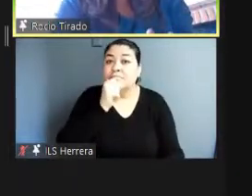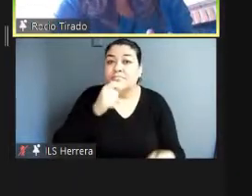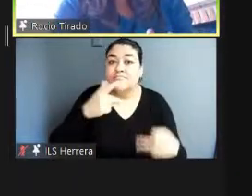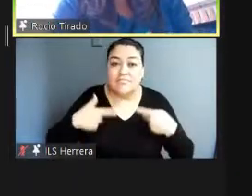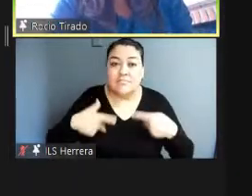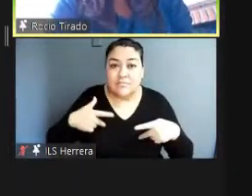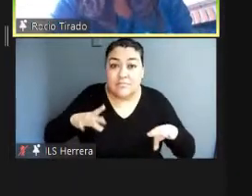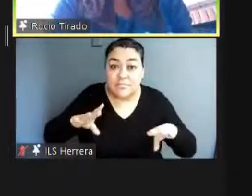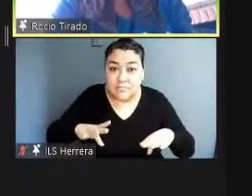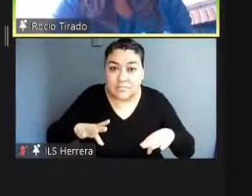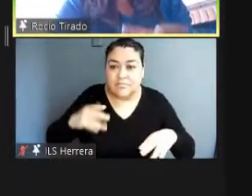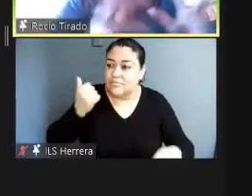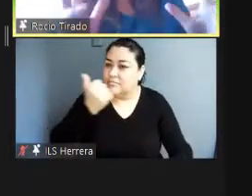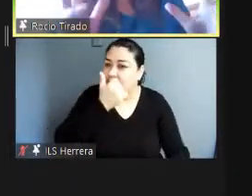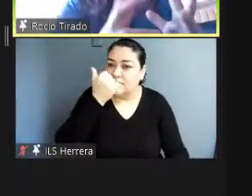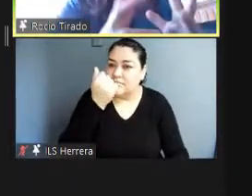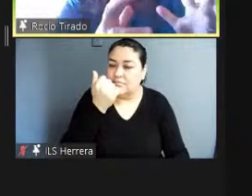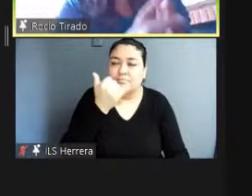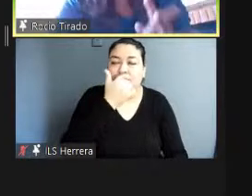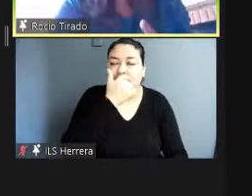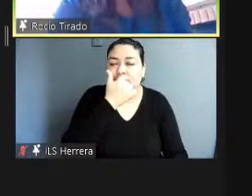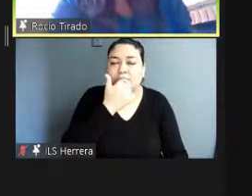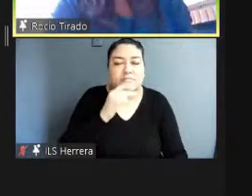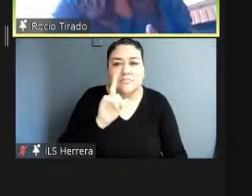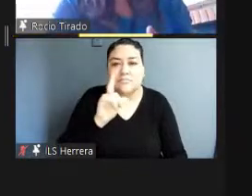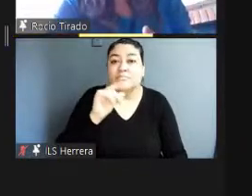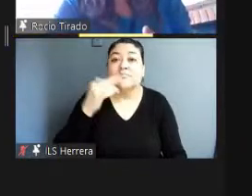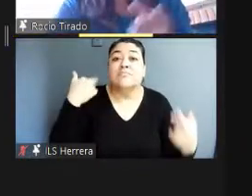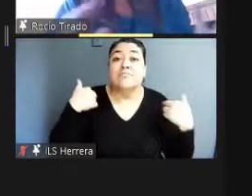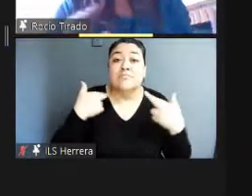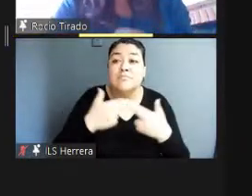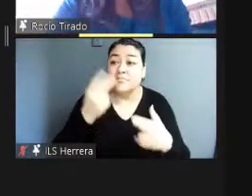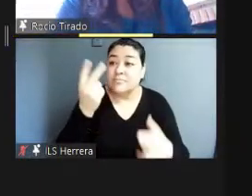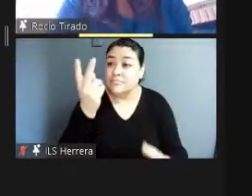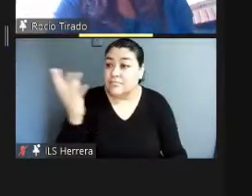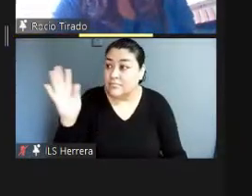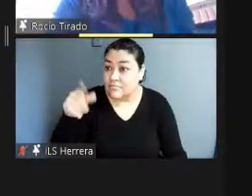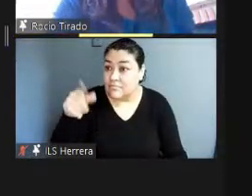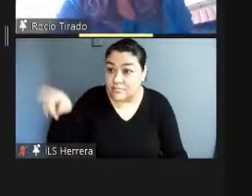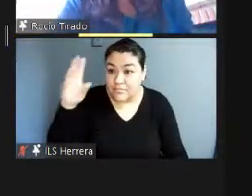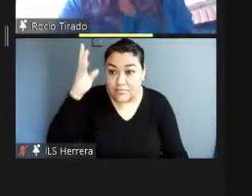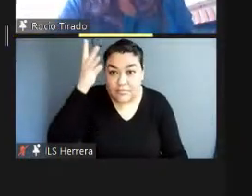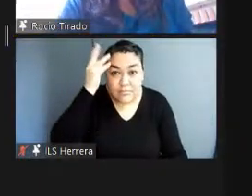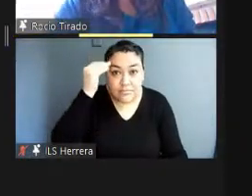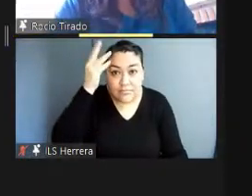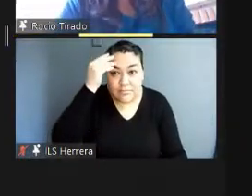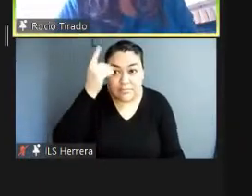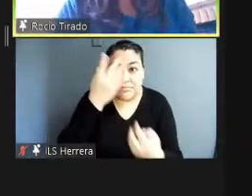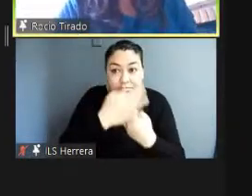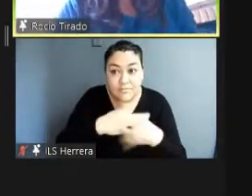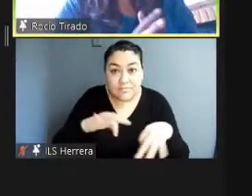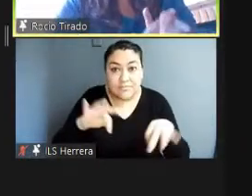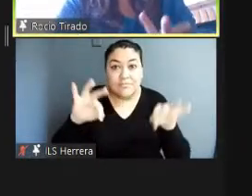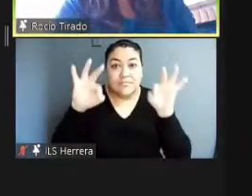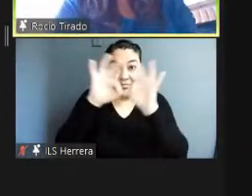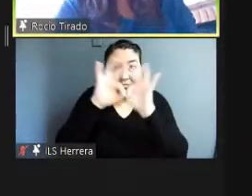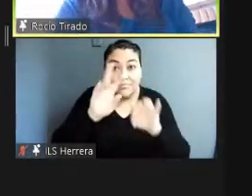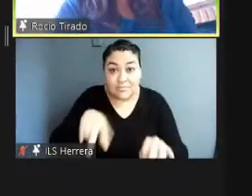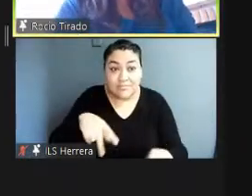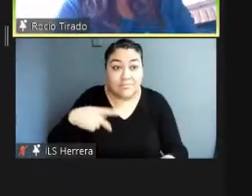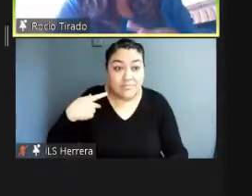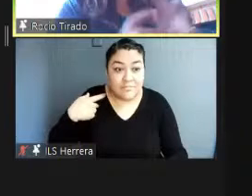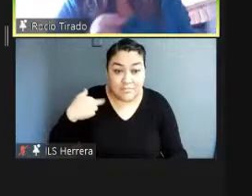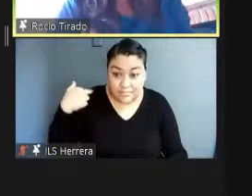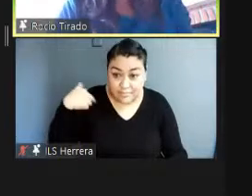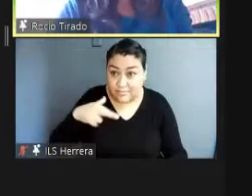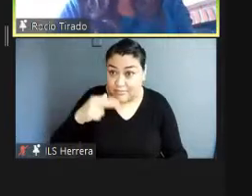which is the need for training the teachers for competency-based teaching. I think this is core,